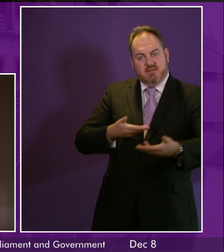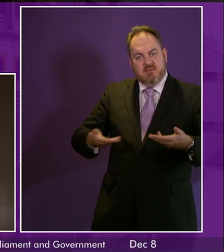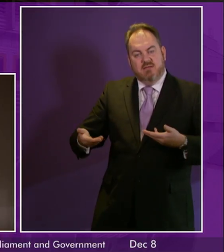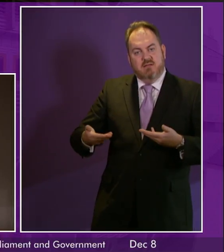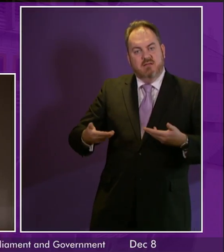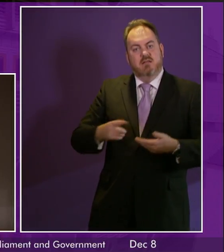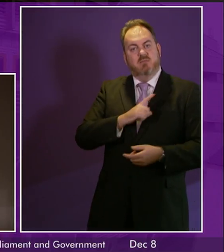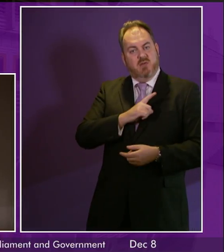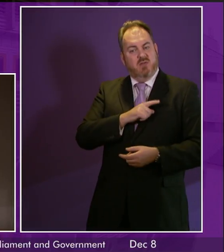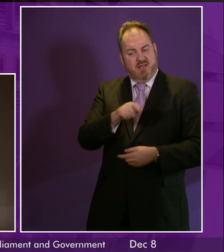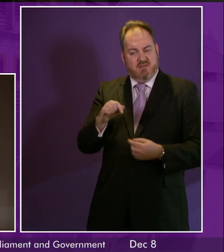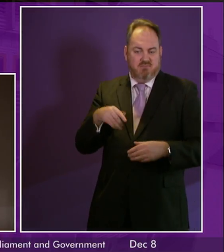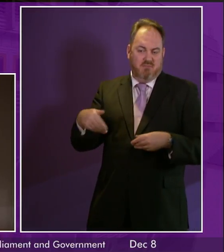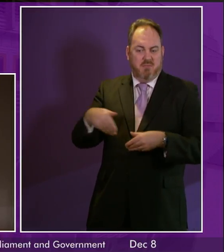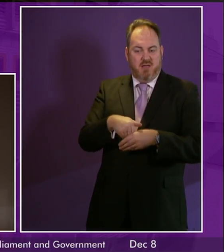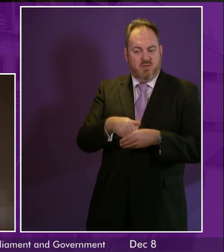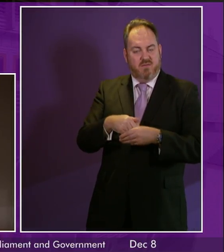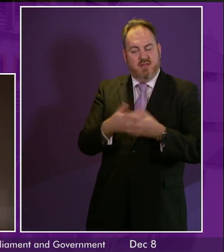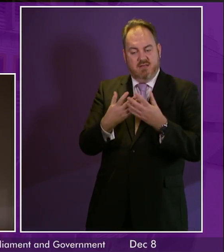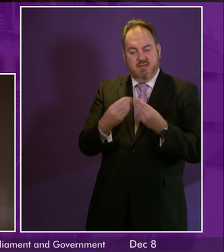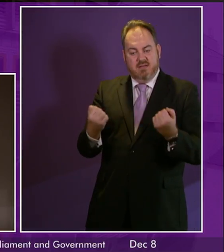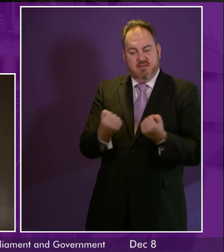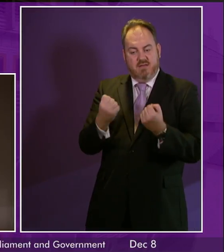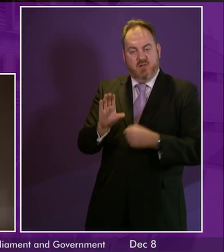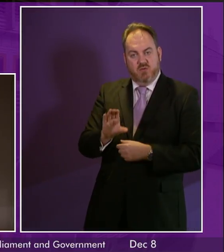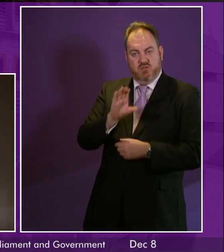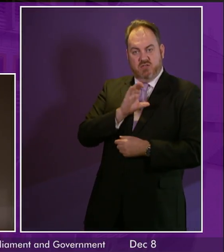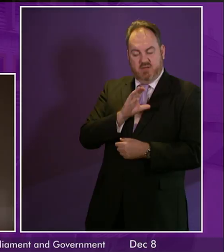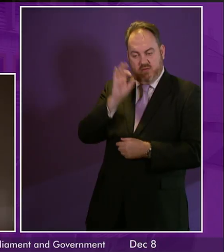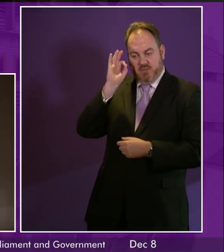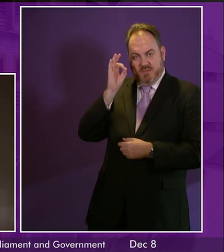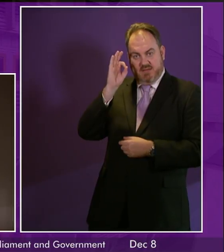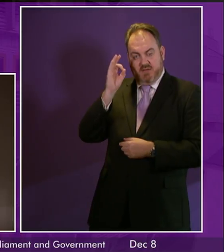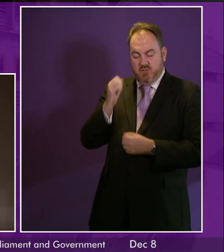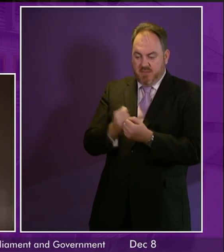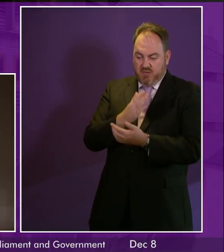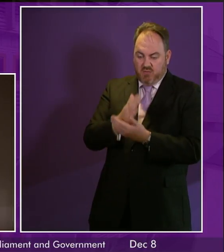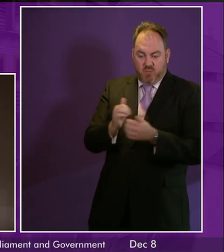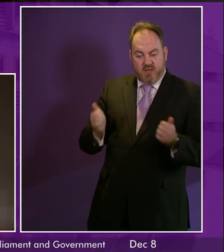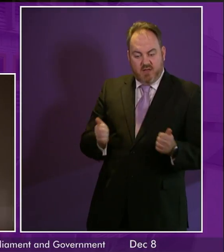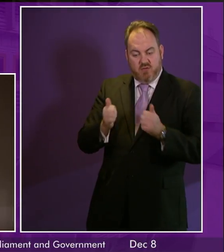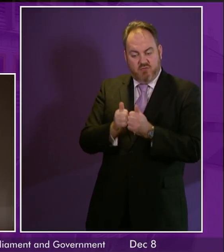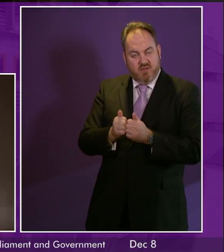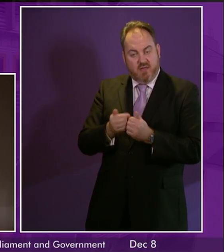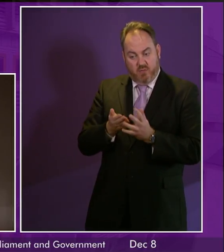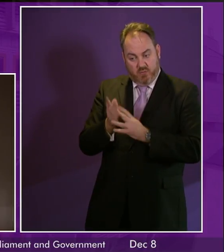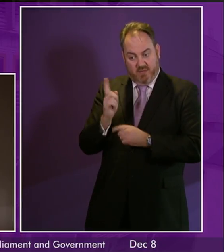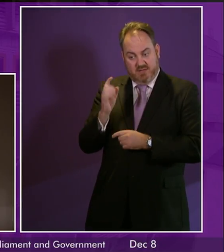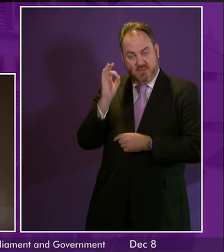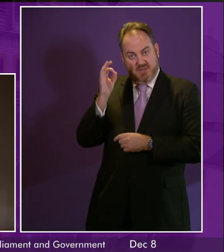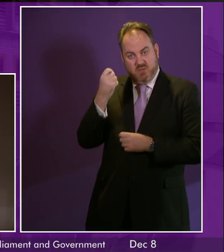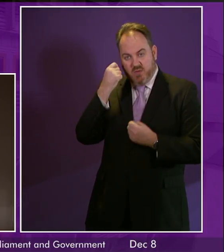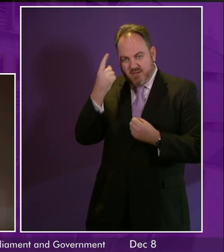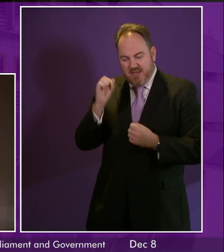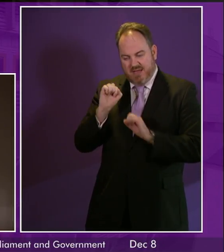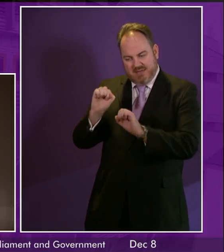original intention of the Devolution Further Powers Committee, whereby Parliament could consider the agreement given the broader scope of its